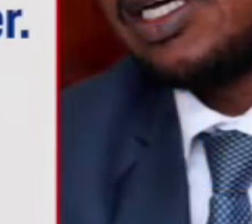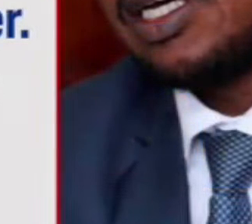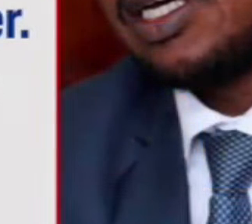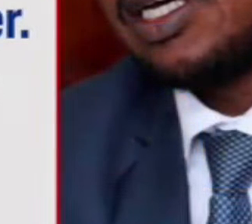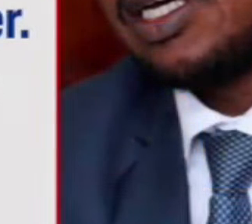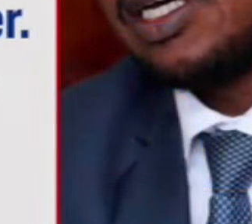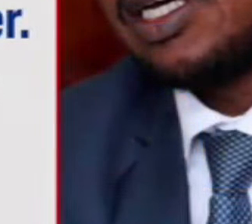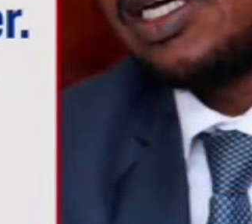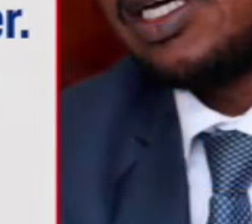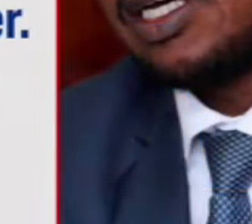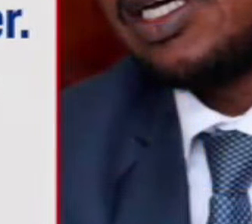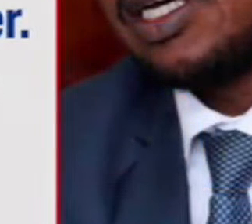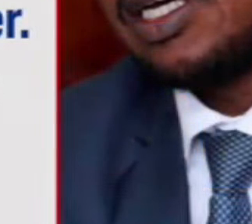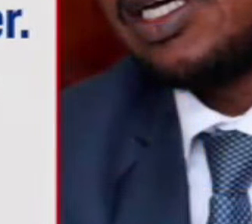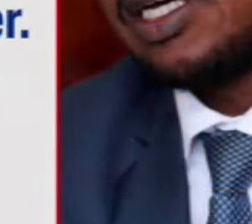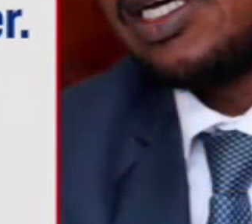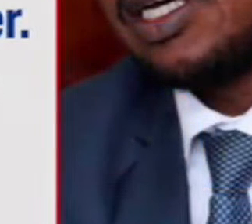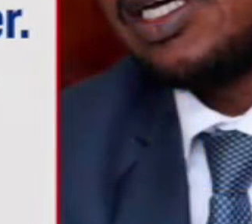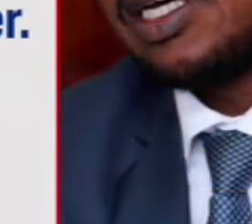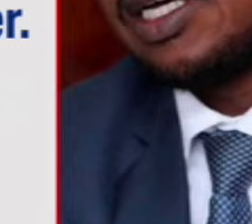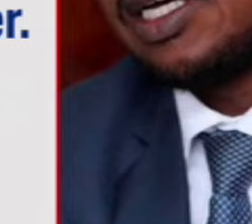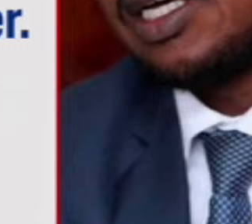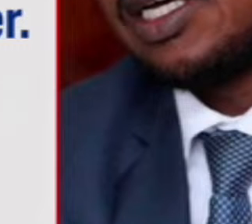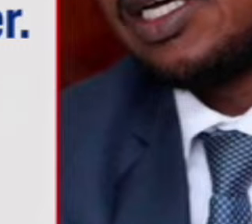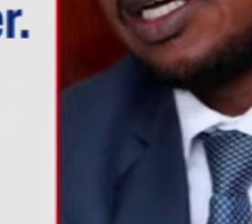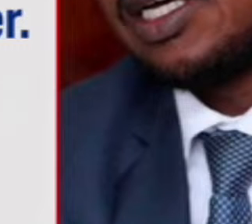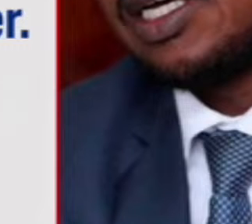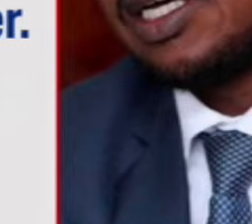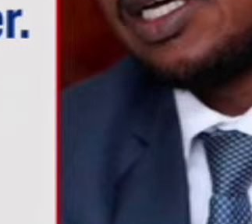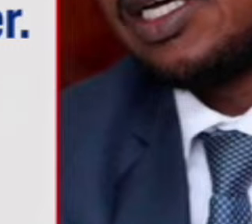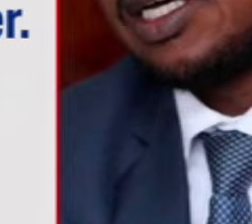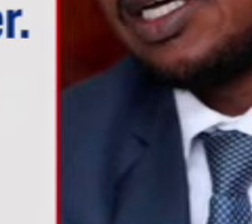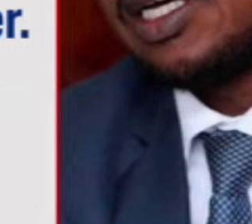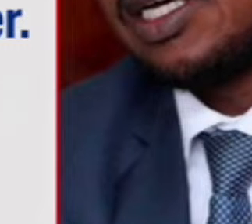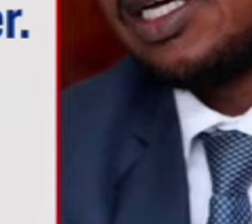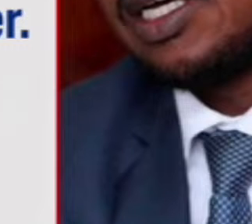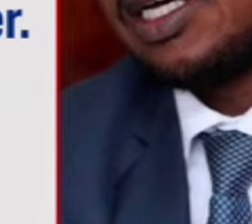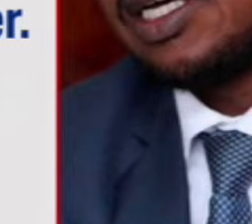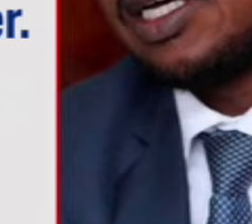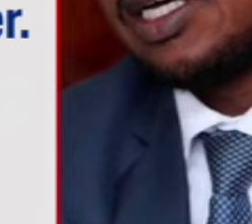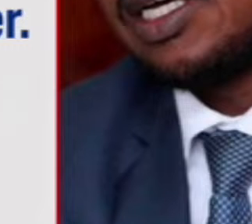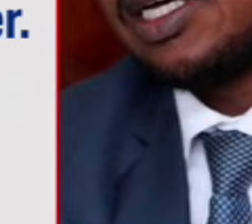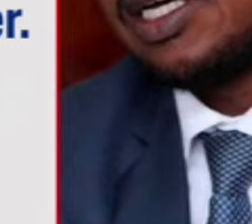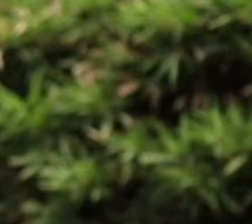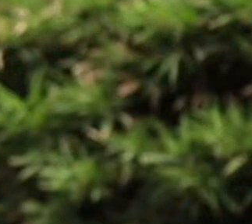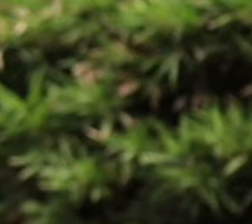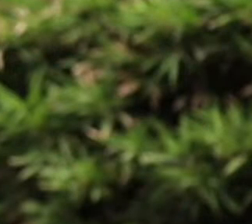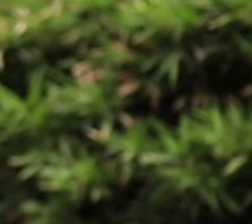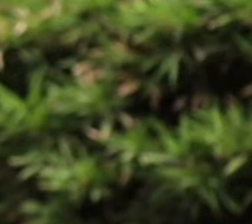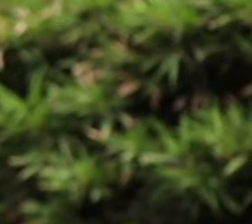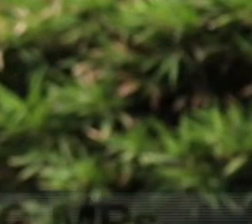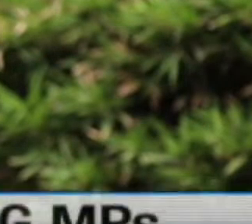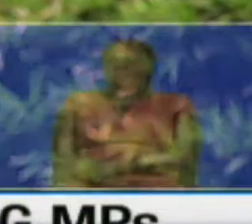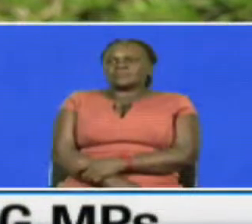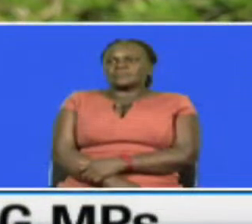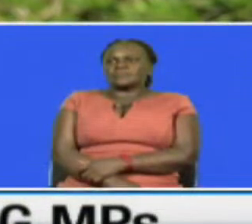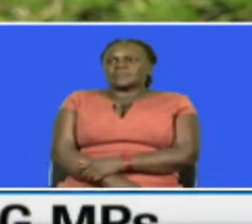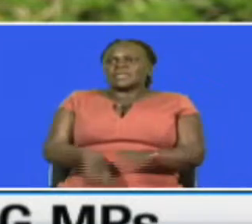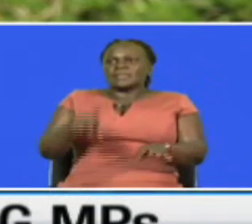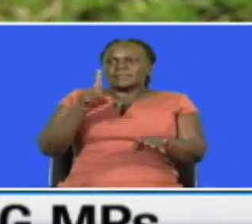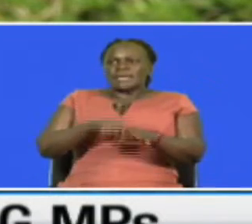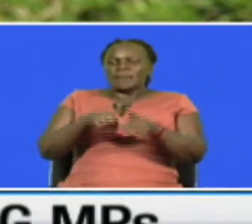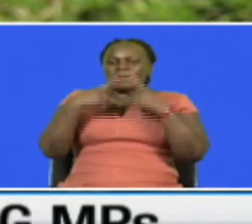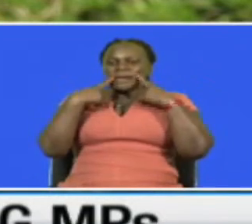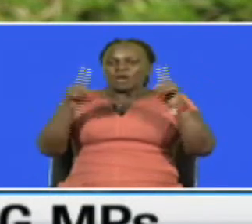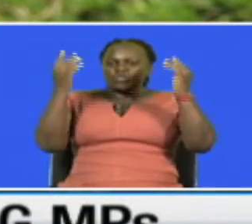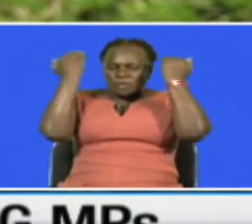vital sections poses a significant challenge to implementing any recall of a member of Parliament. Once that particular determination has been made by